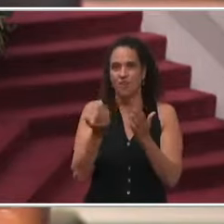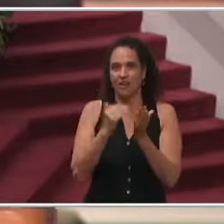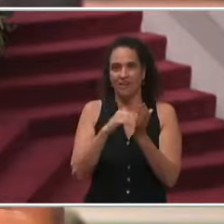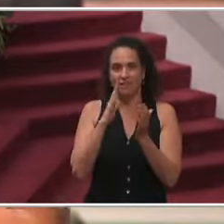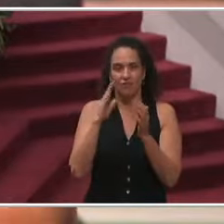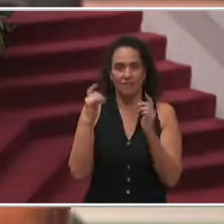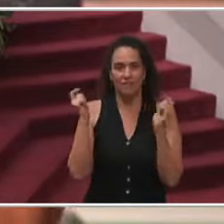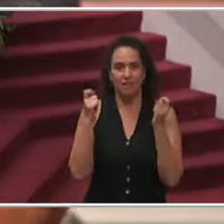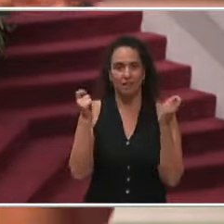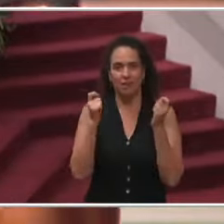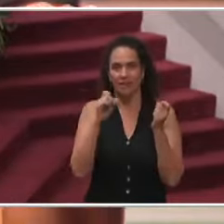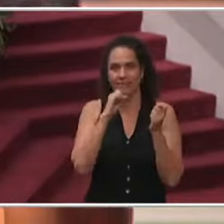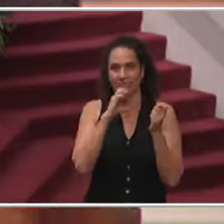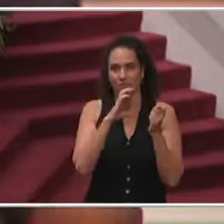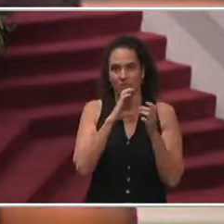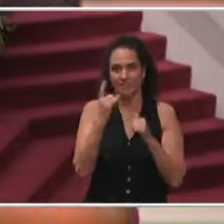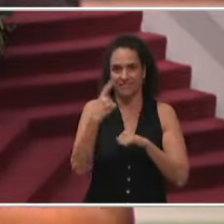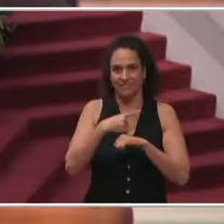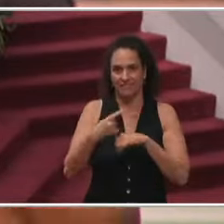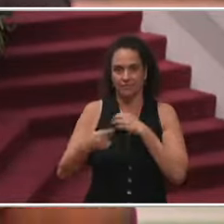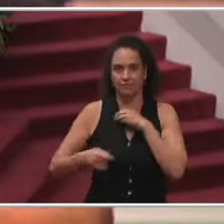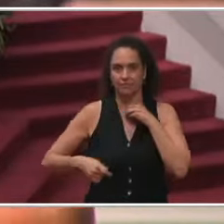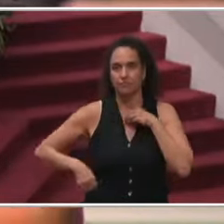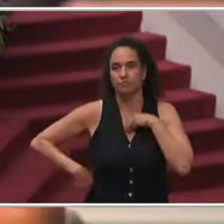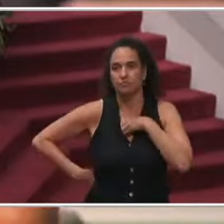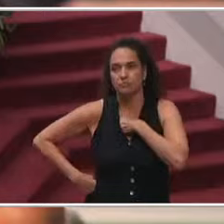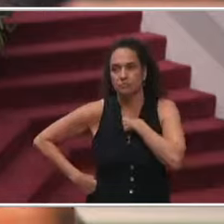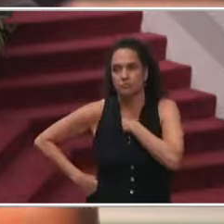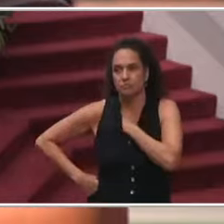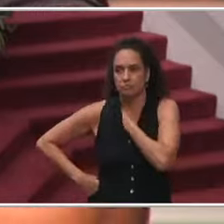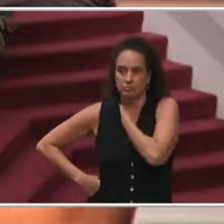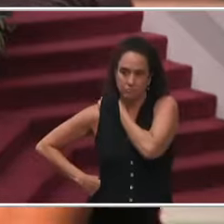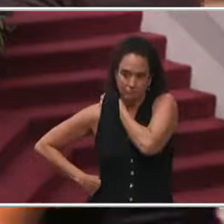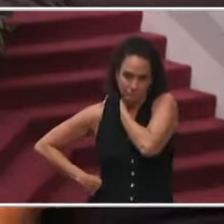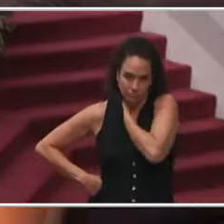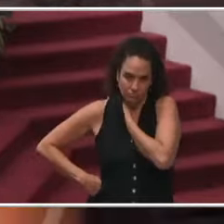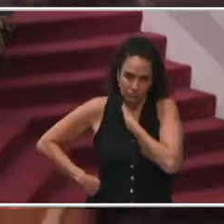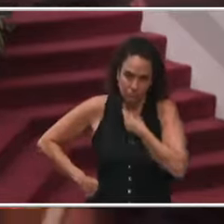with us on today. Please be seated in the presence of the Lord.